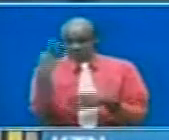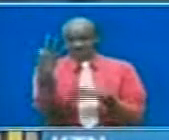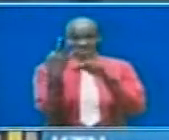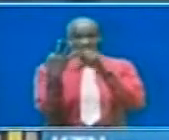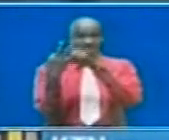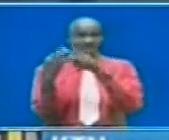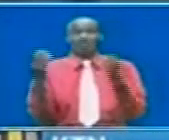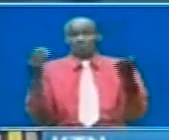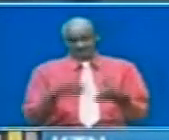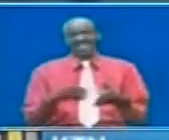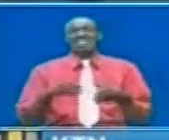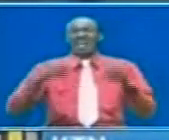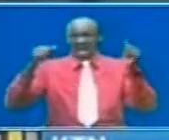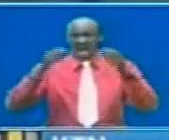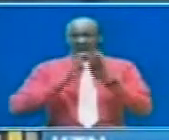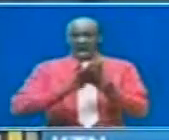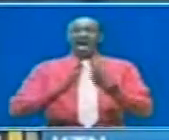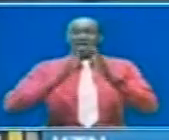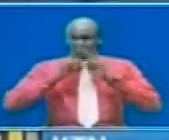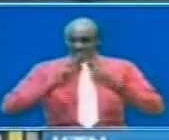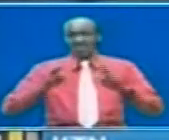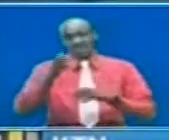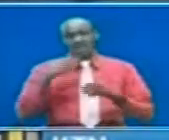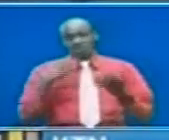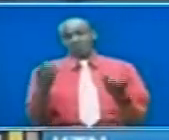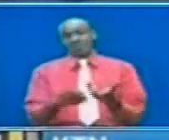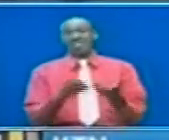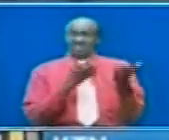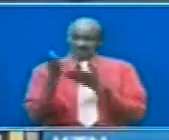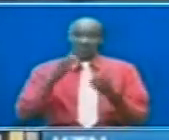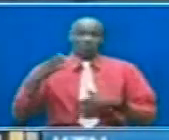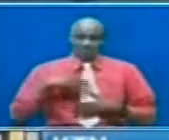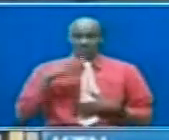is to build synergy. And this synergy is about giving service to the people of Kenya.